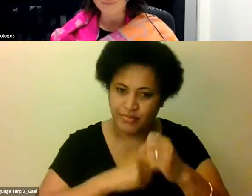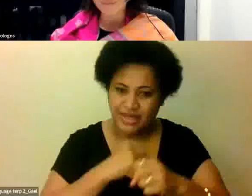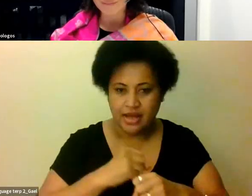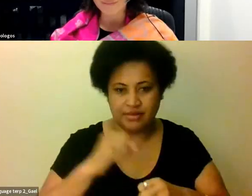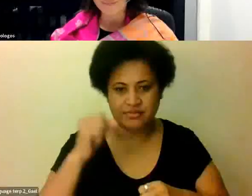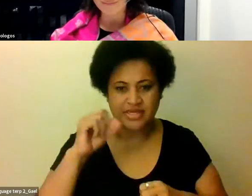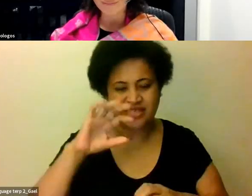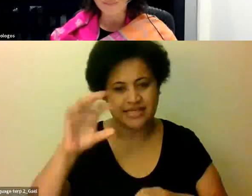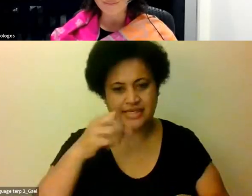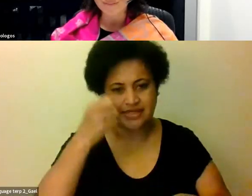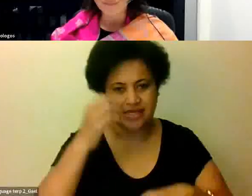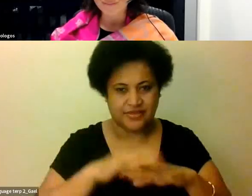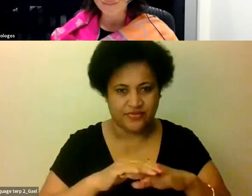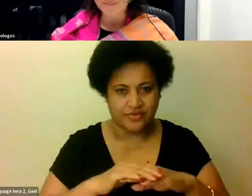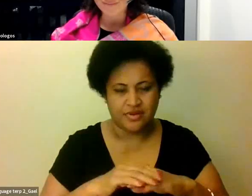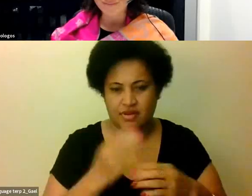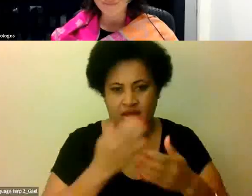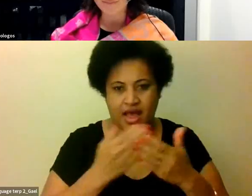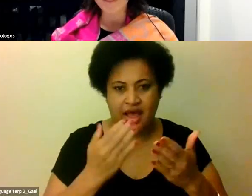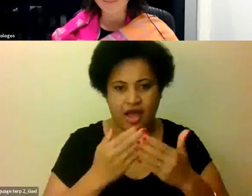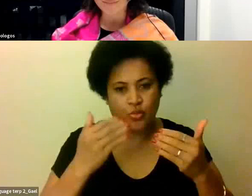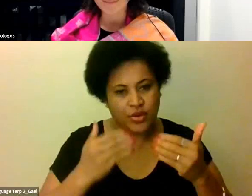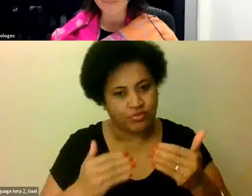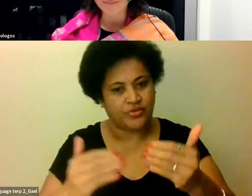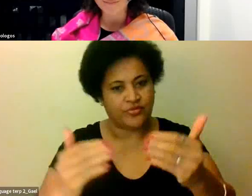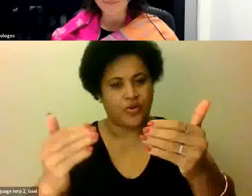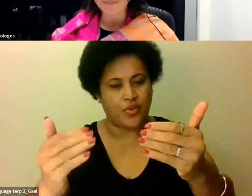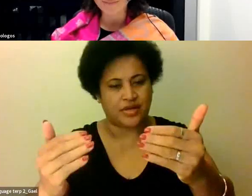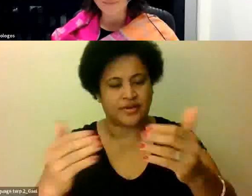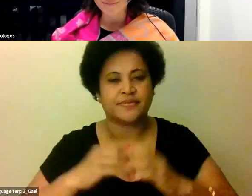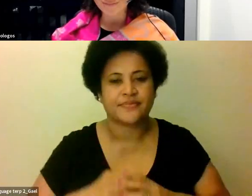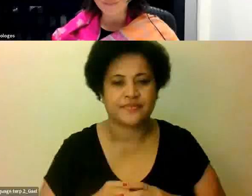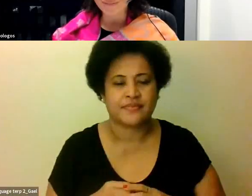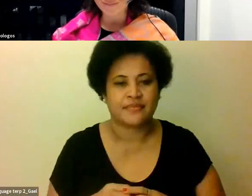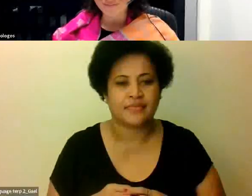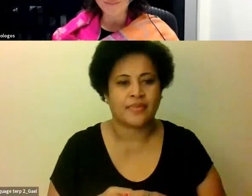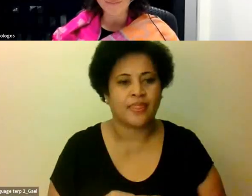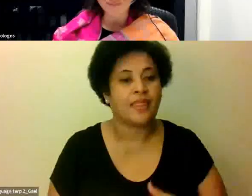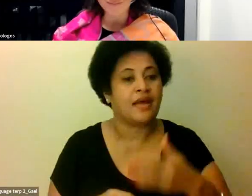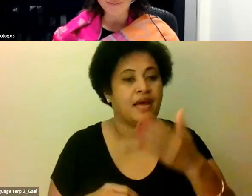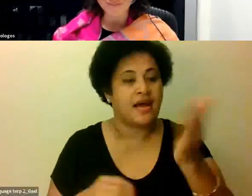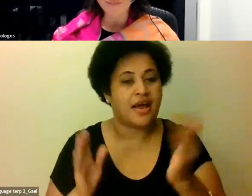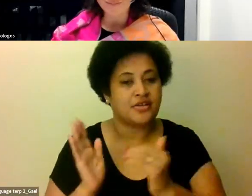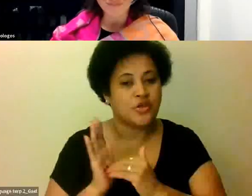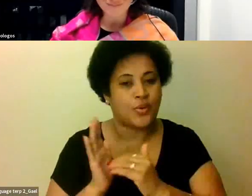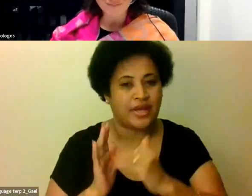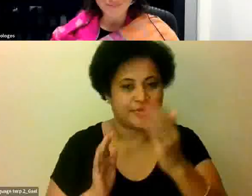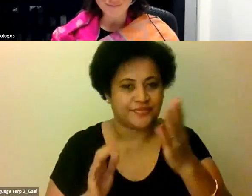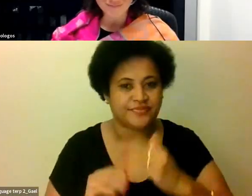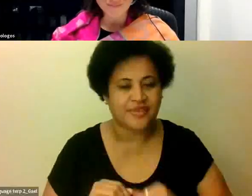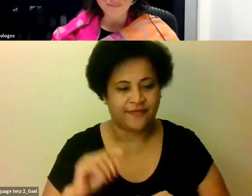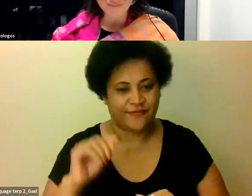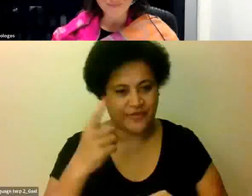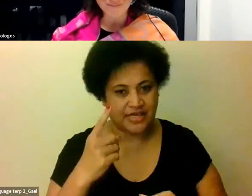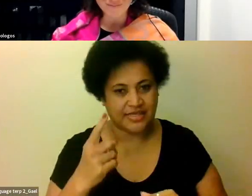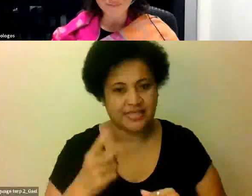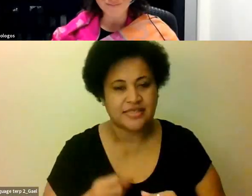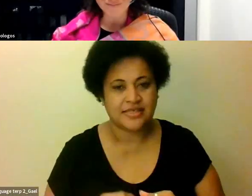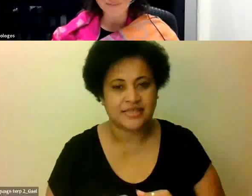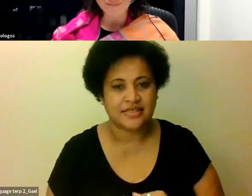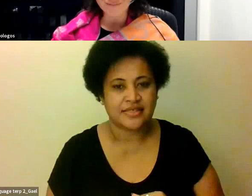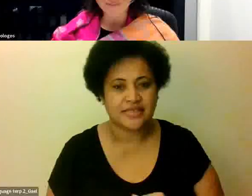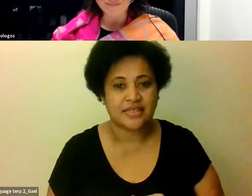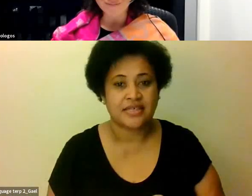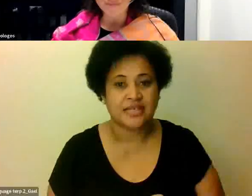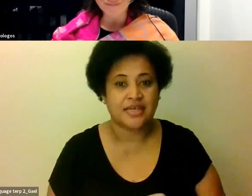are entering all of our digital economies? Zoe, might I ask you to respond first? And also, this